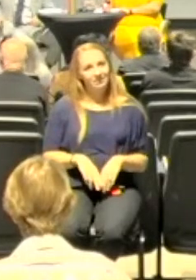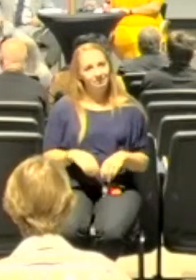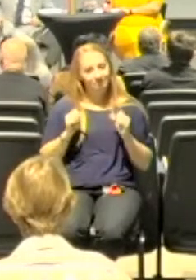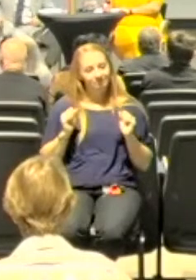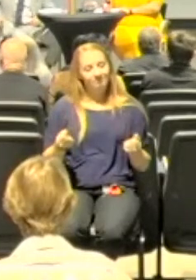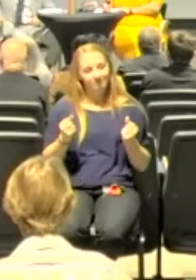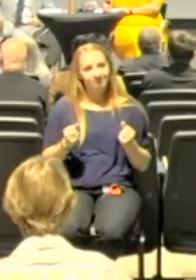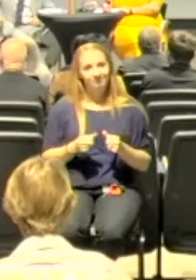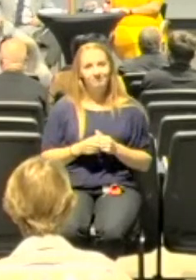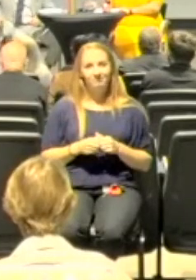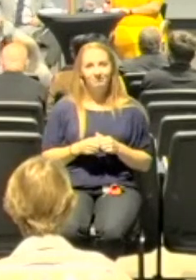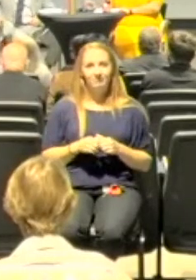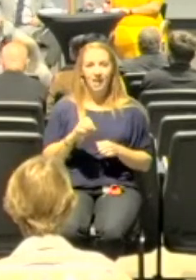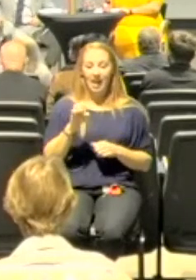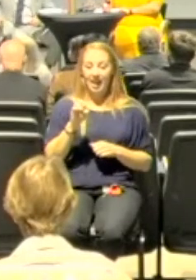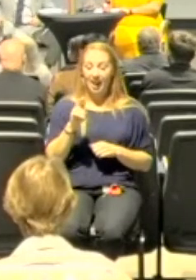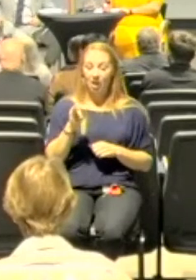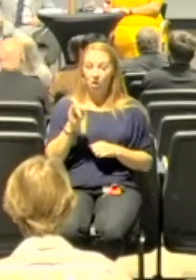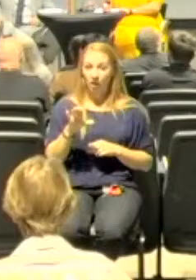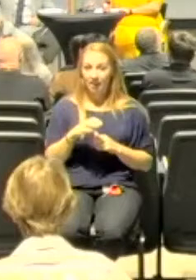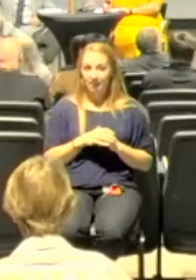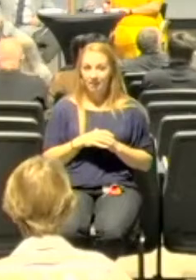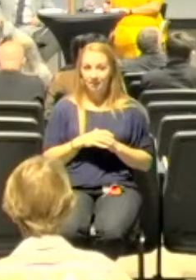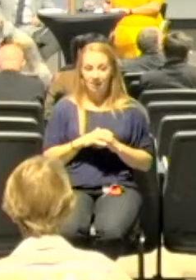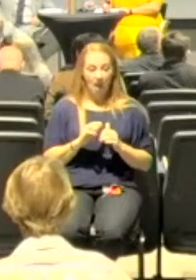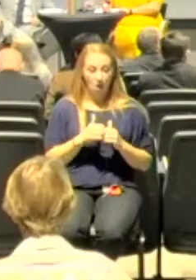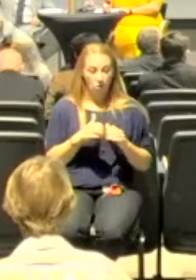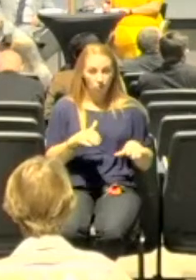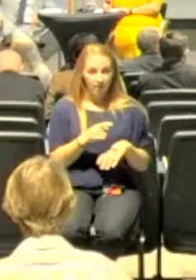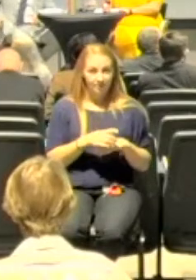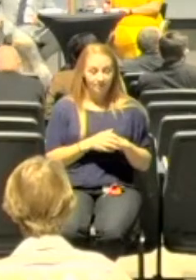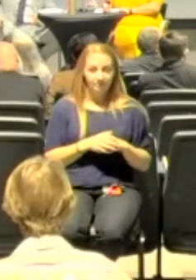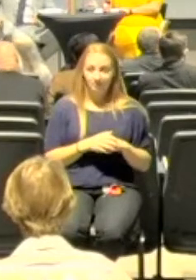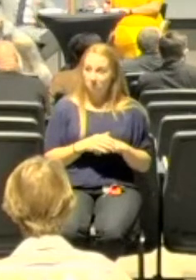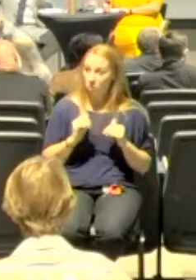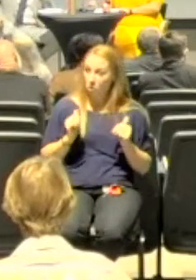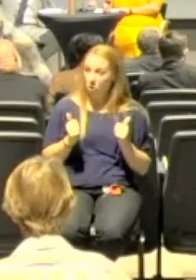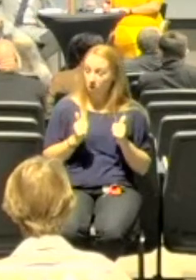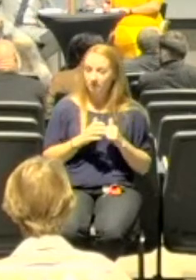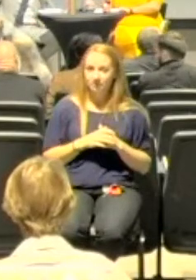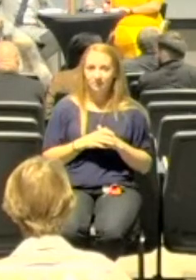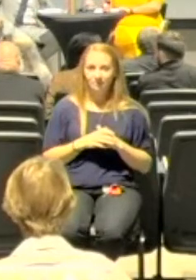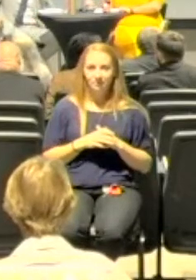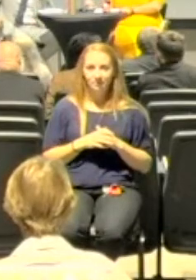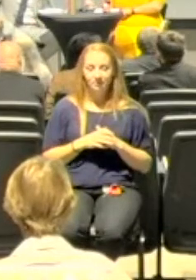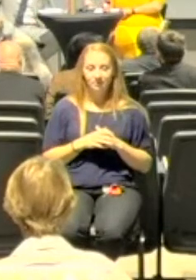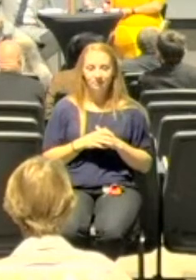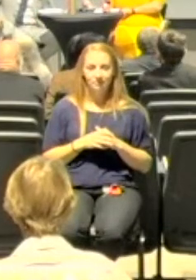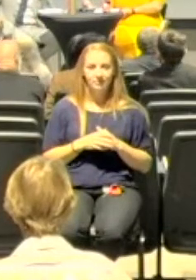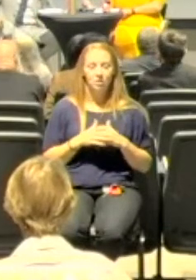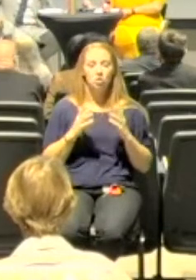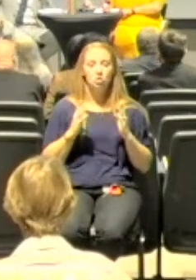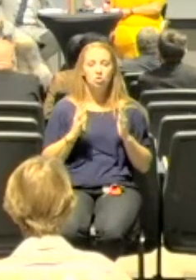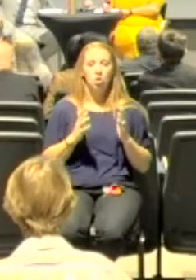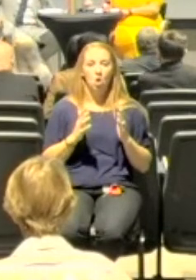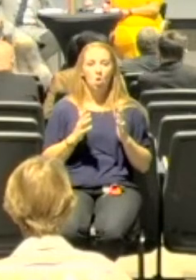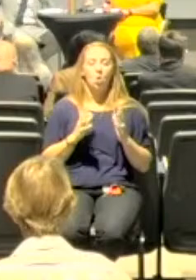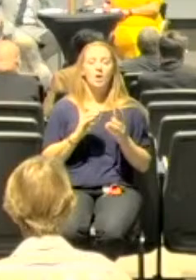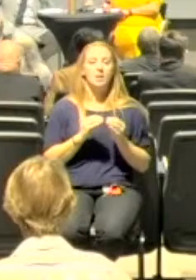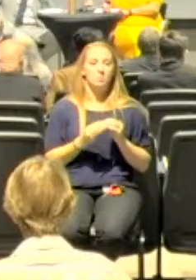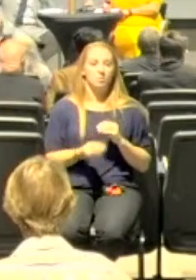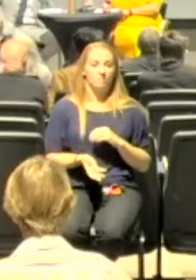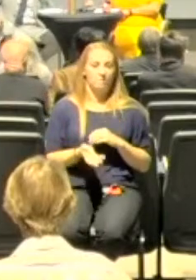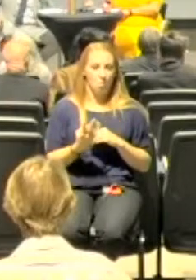thing. Eric, how's it going down there? Good. So pillar number